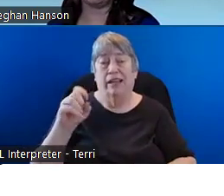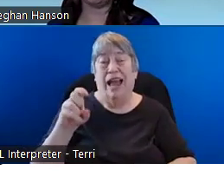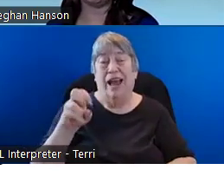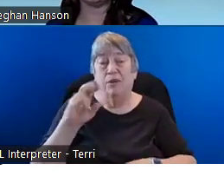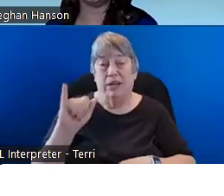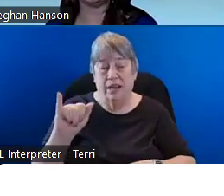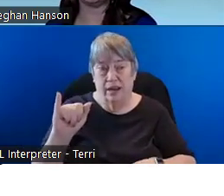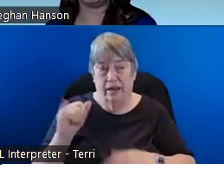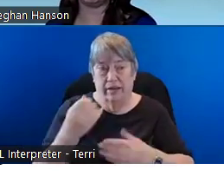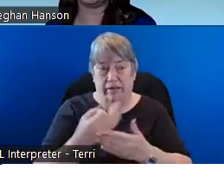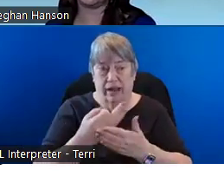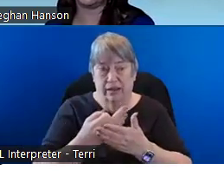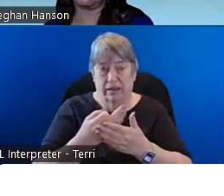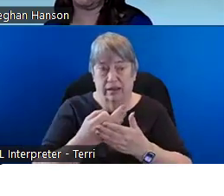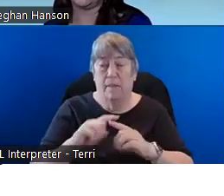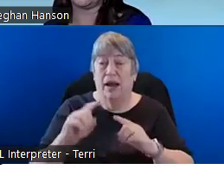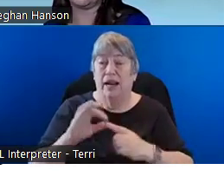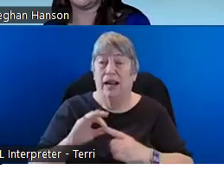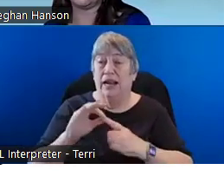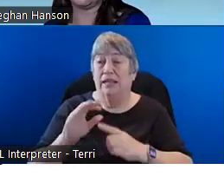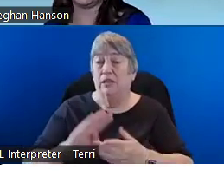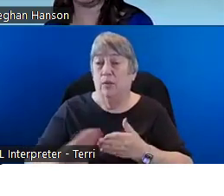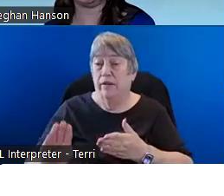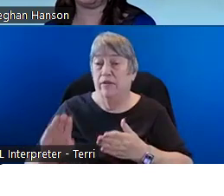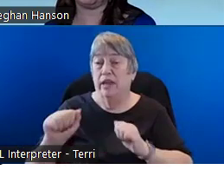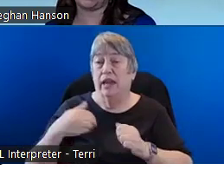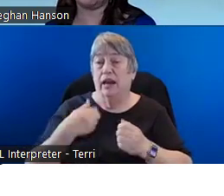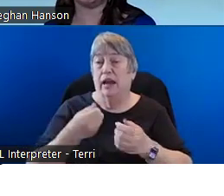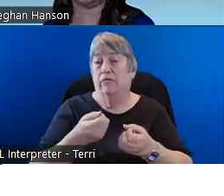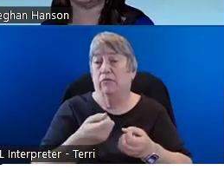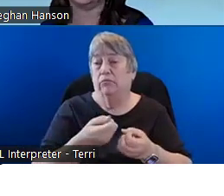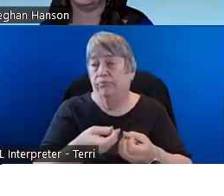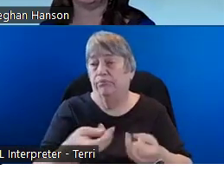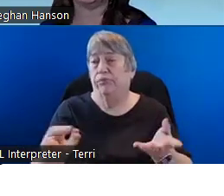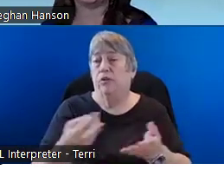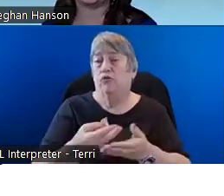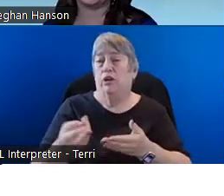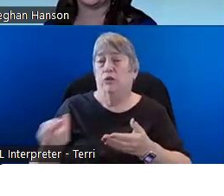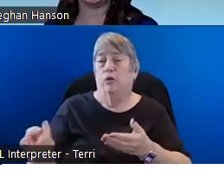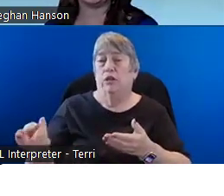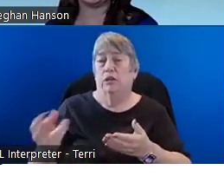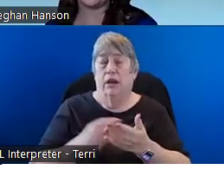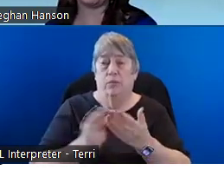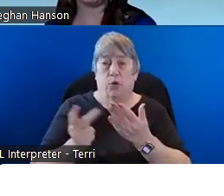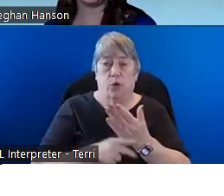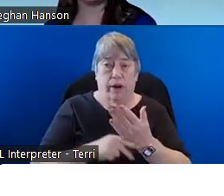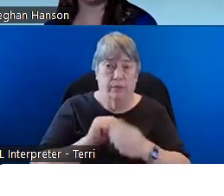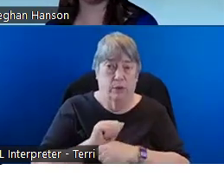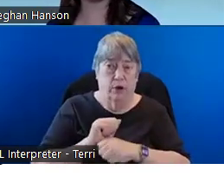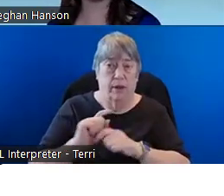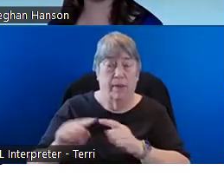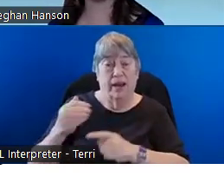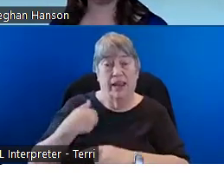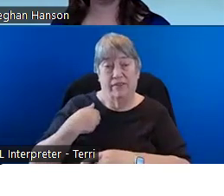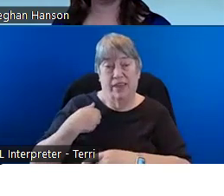can have multiple sources of resources and programs that they're working on. But if they have a